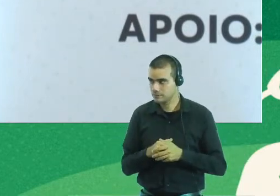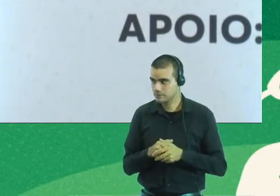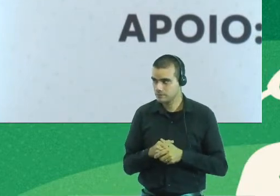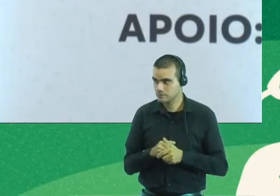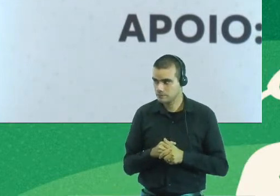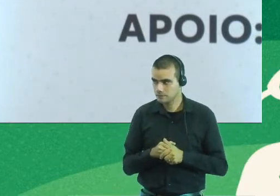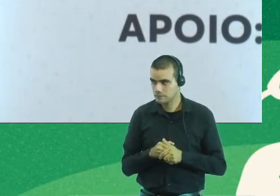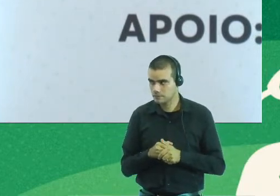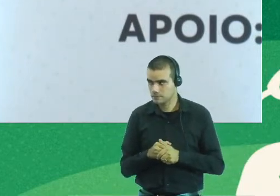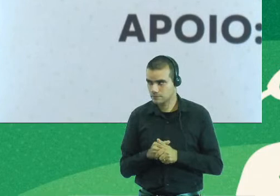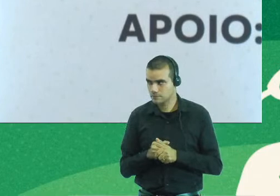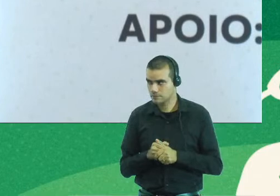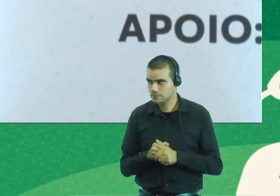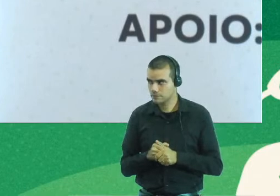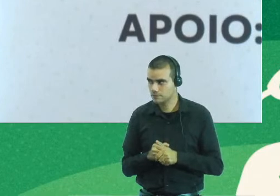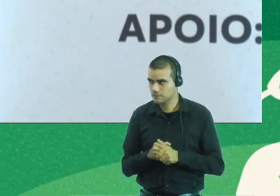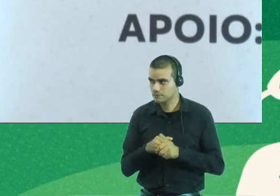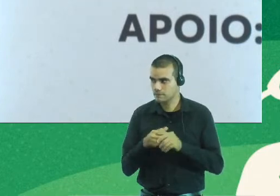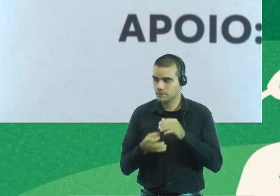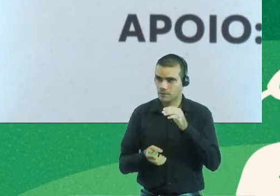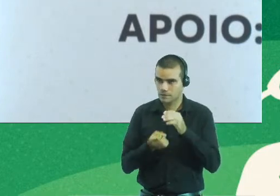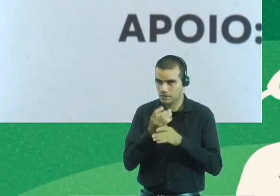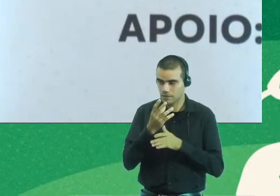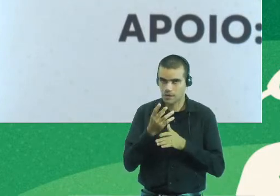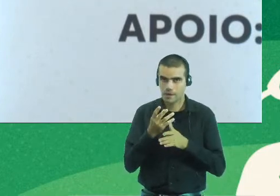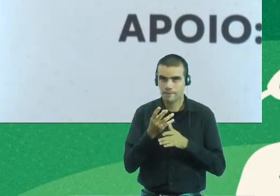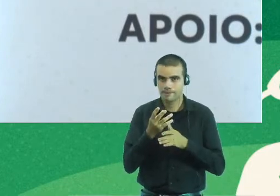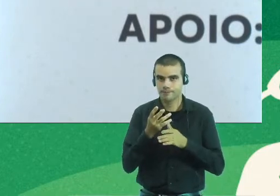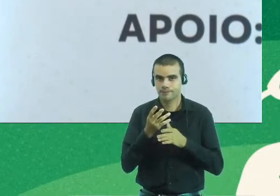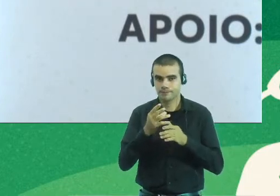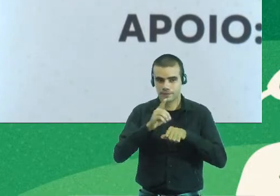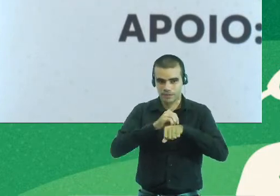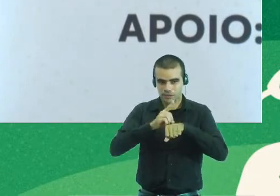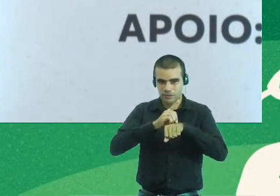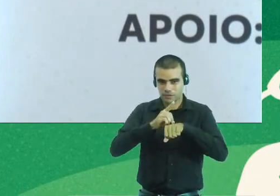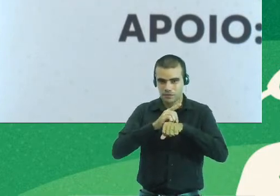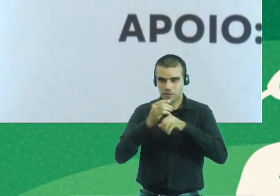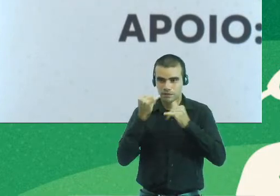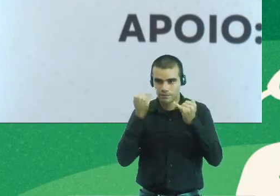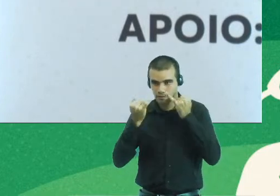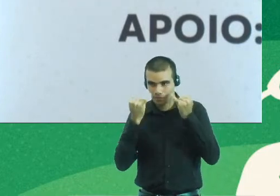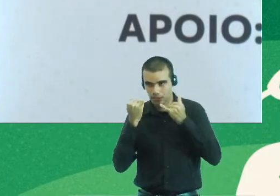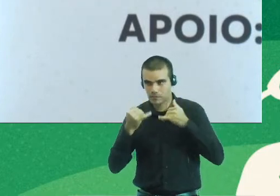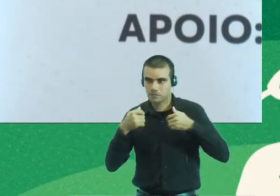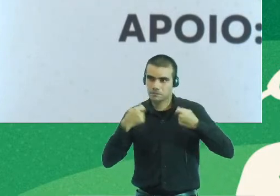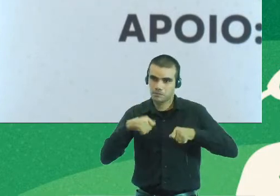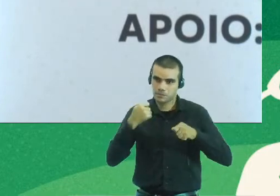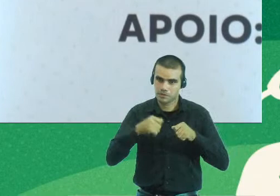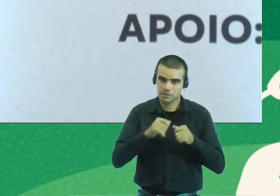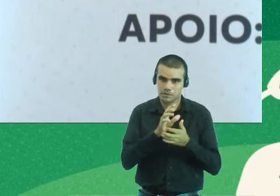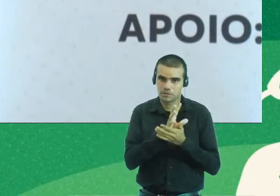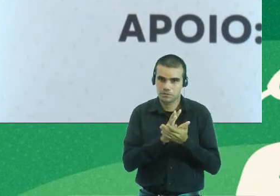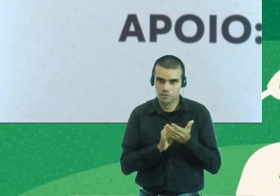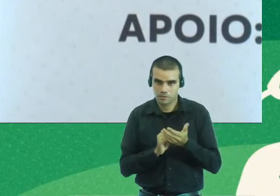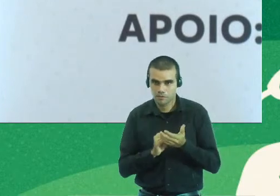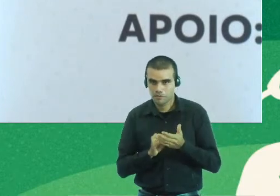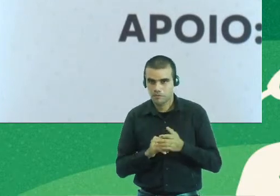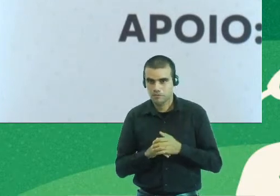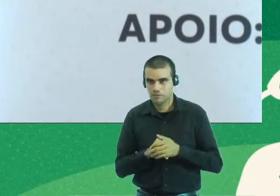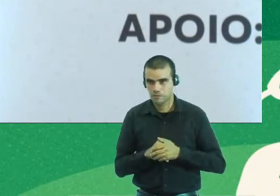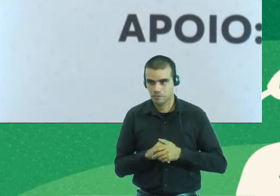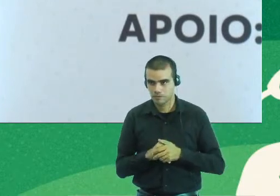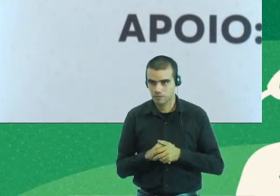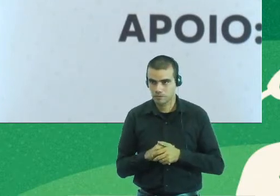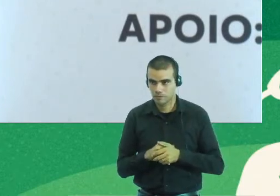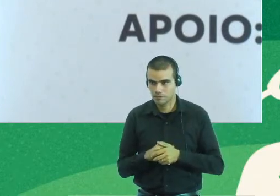create that dictionary for the data that I need. The scope is row. This talk